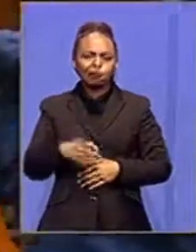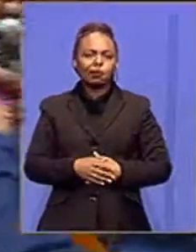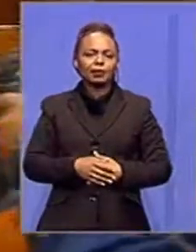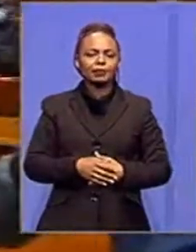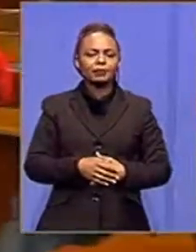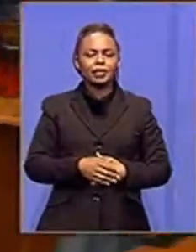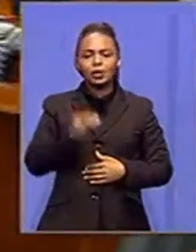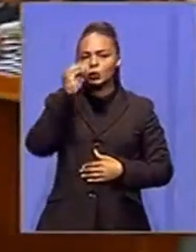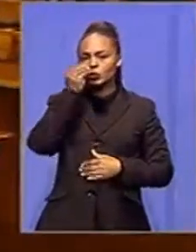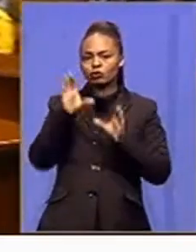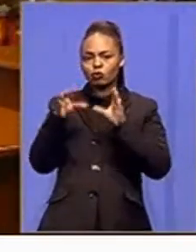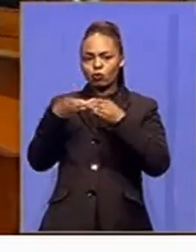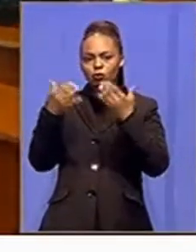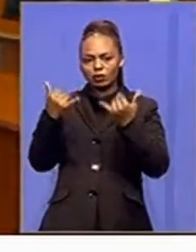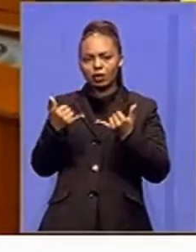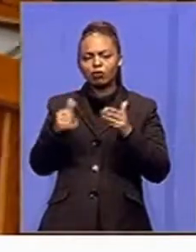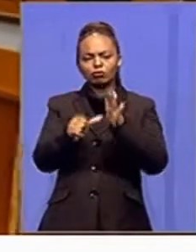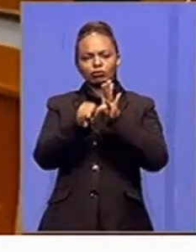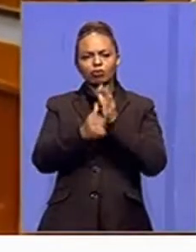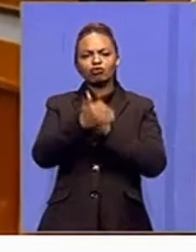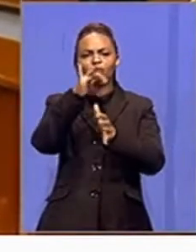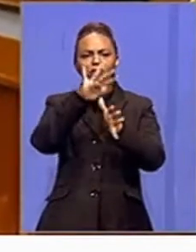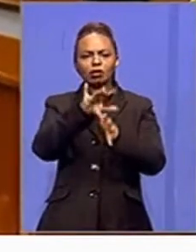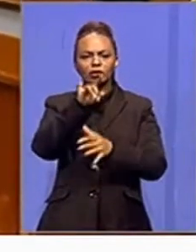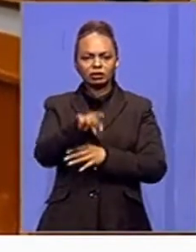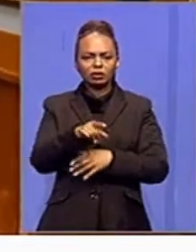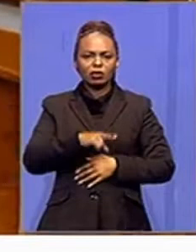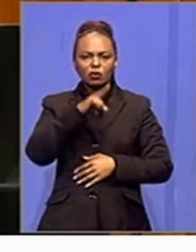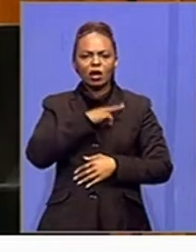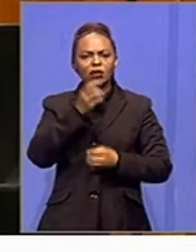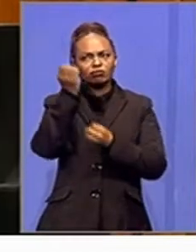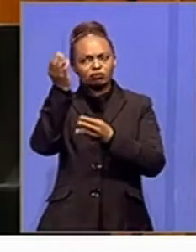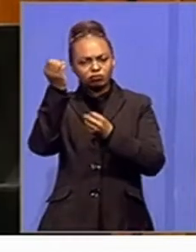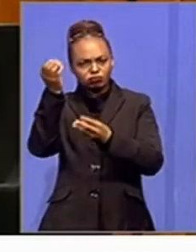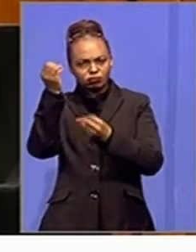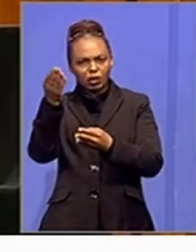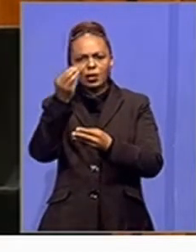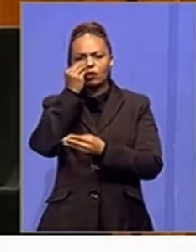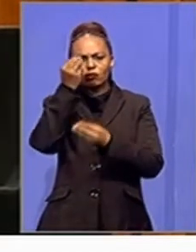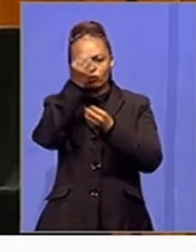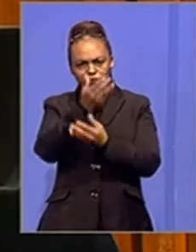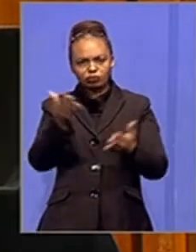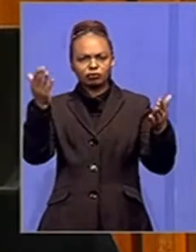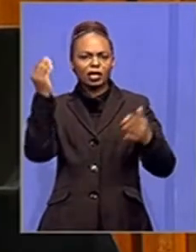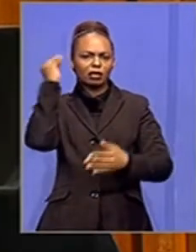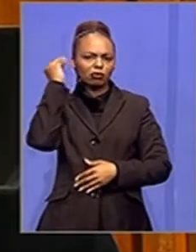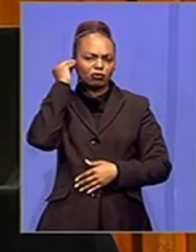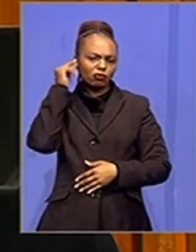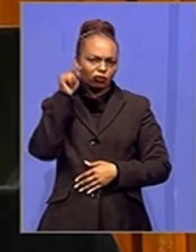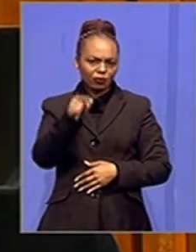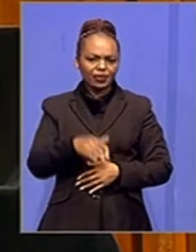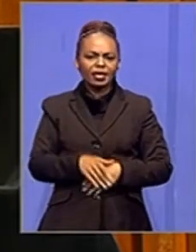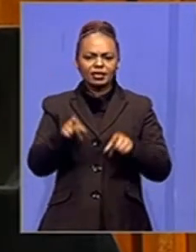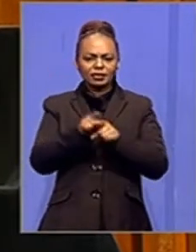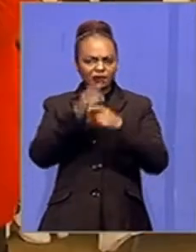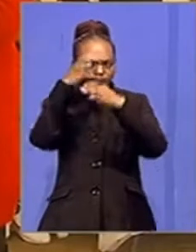Babega ditaba ke lekala le bohlokwa go ka bo le tshepetšo ya tshedimoso go setšhaba. Babega ditaba ba tsene le mafelong a kotsi gore ba